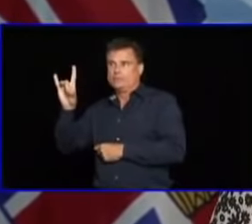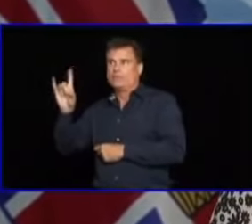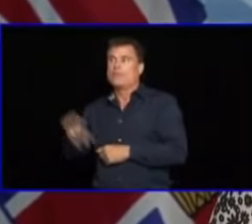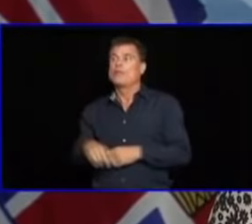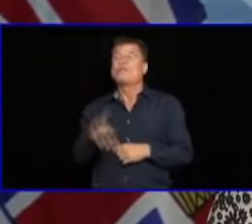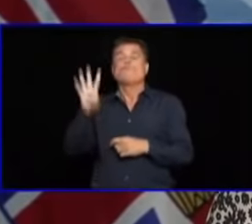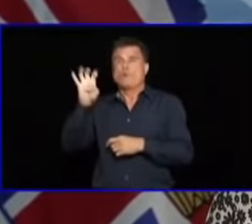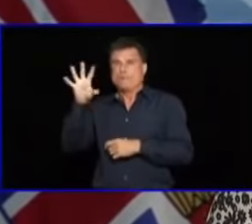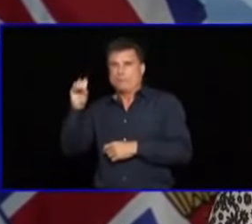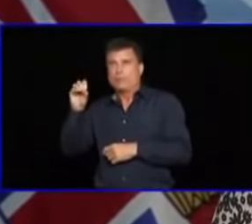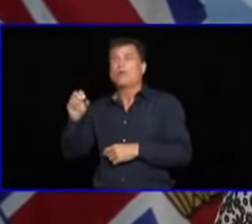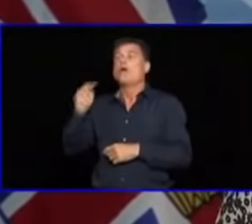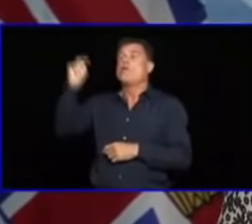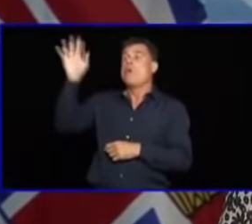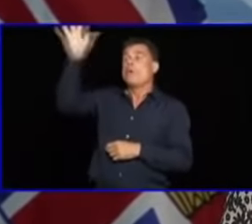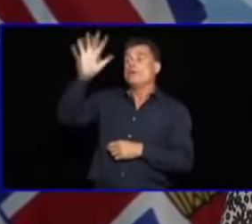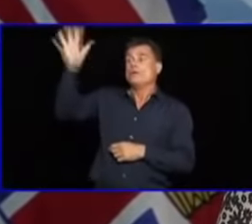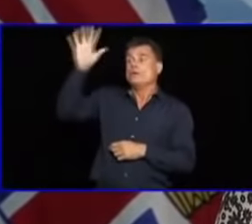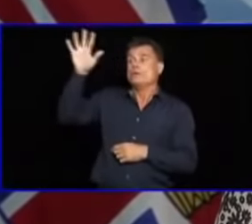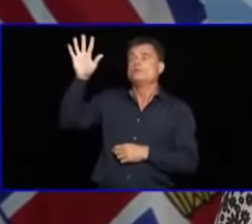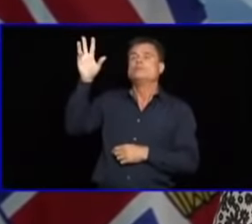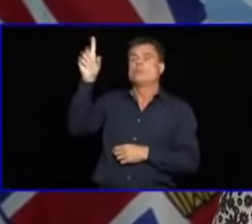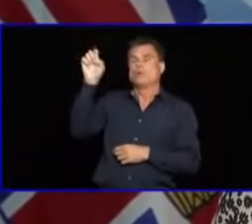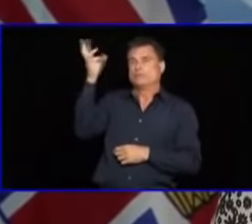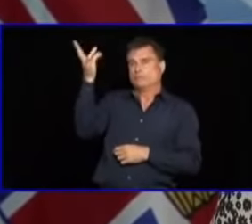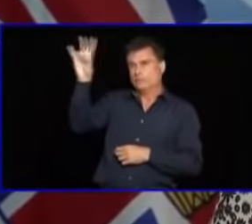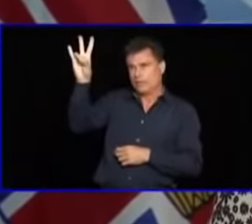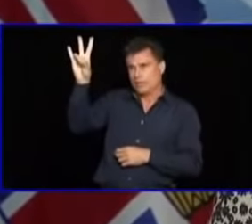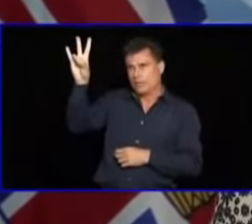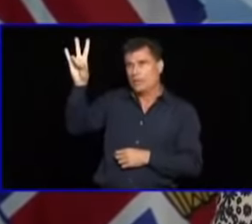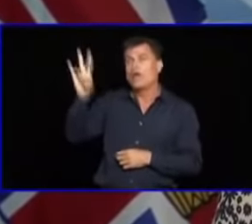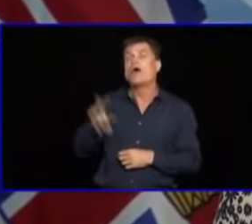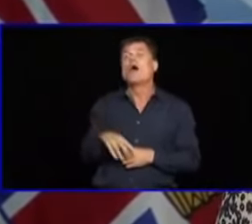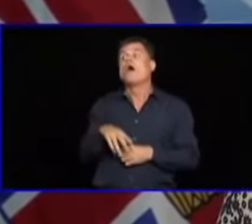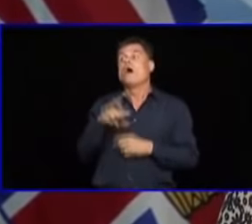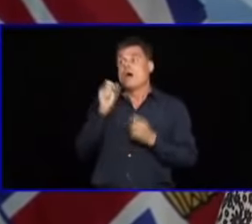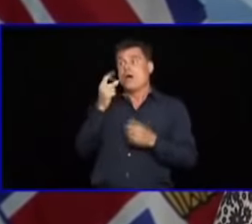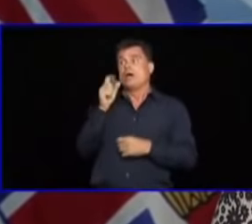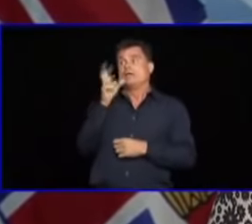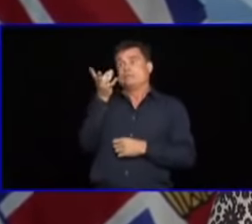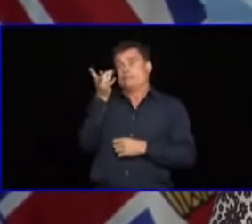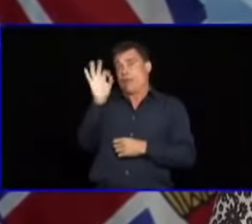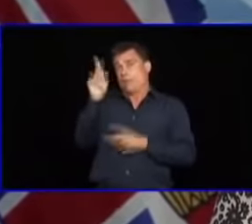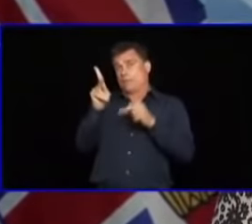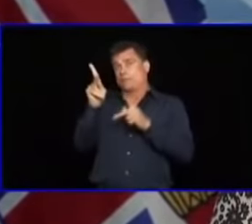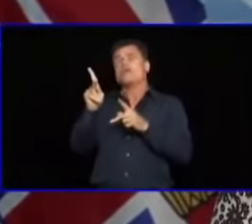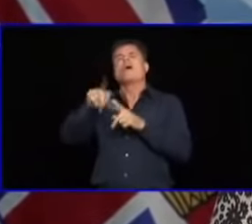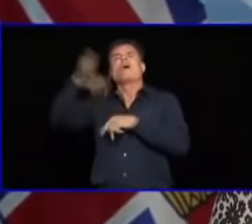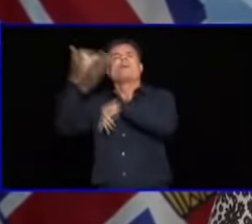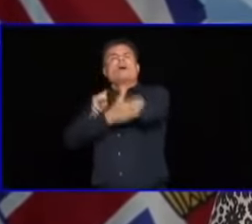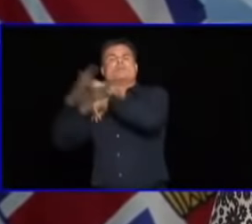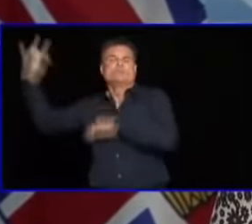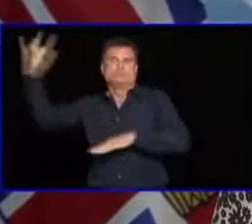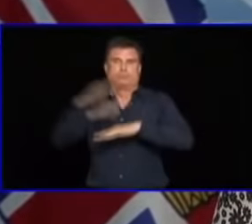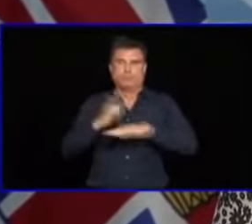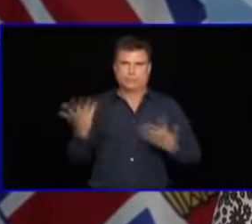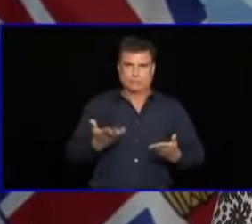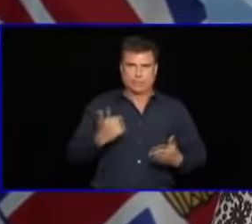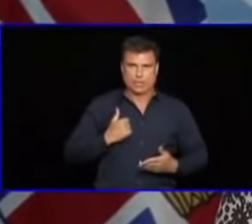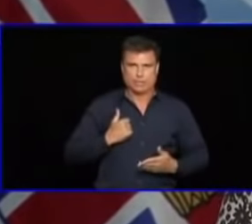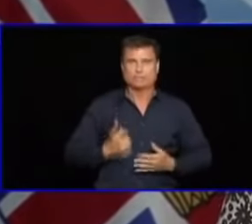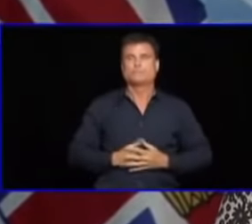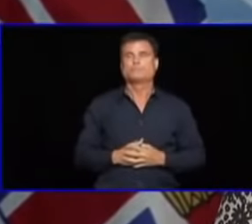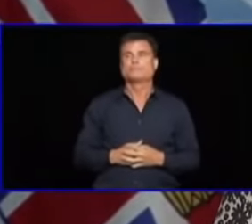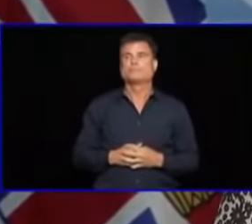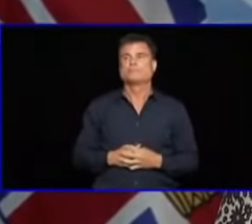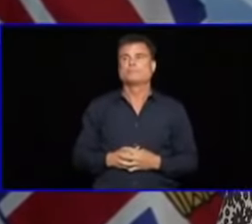Health Region, 167 in the Northern Health Region, and 79 people who reside outside of Canada.